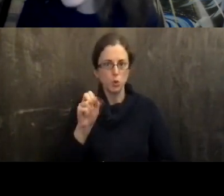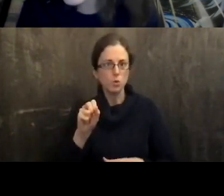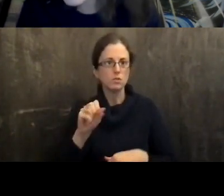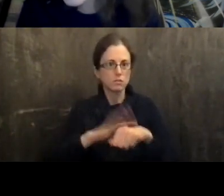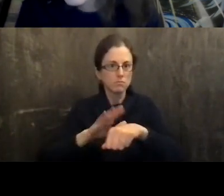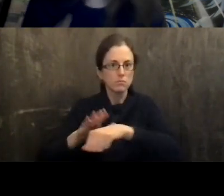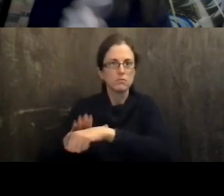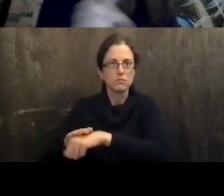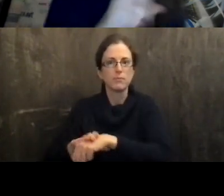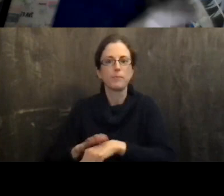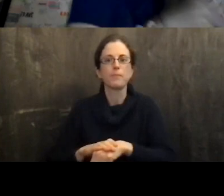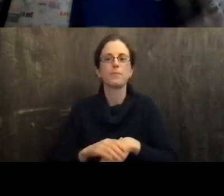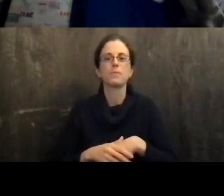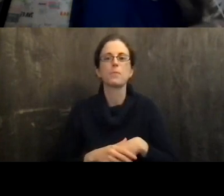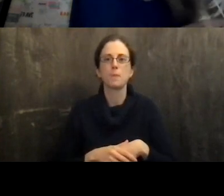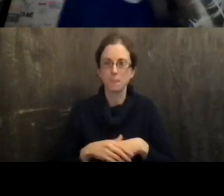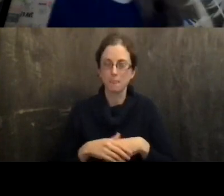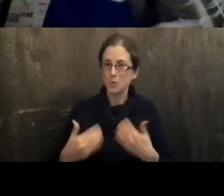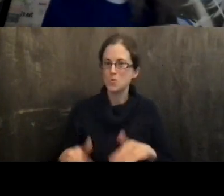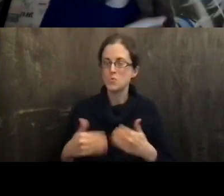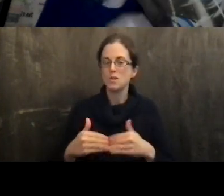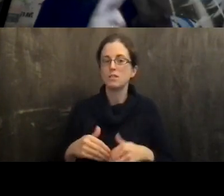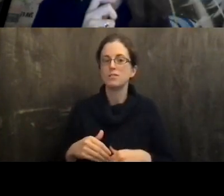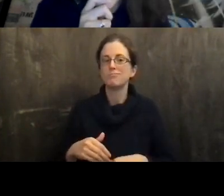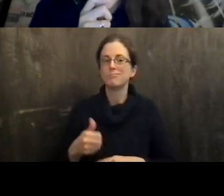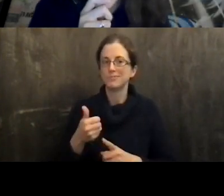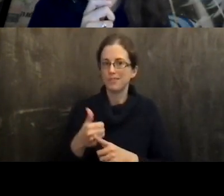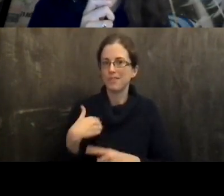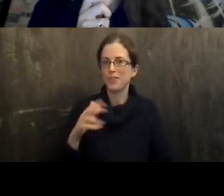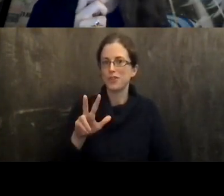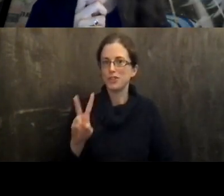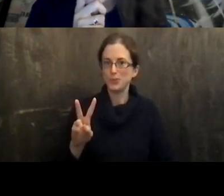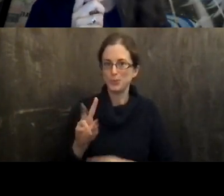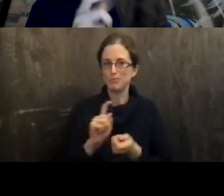than Delta, which was already more contagious than the original COVID.